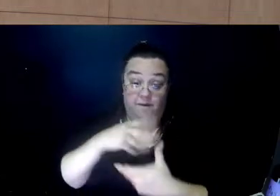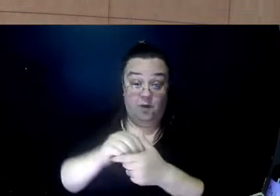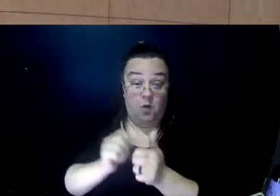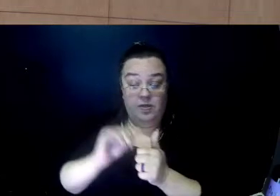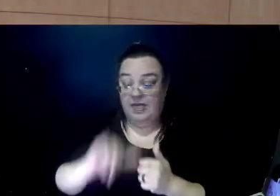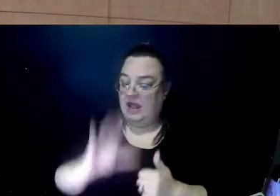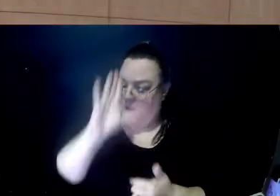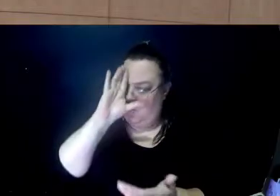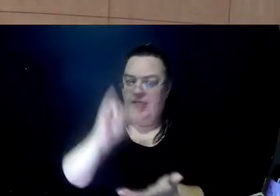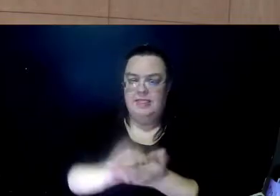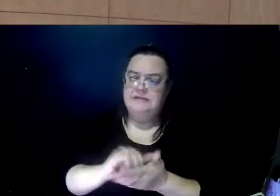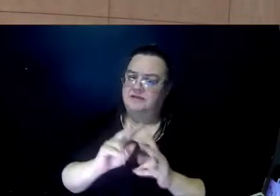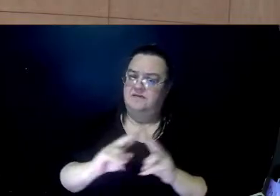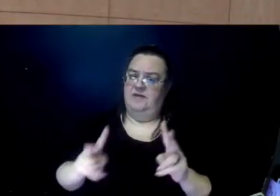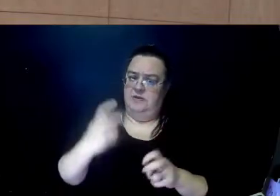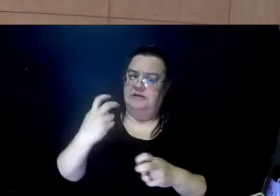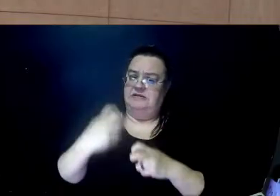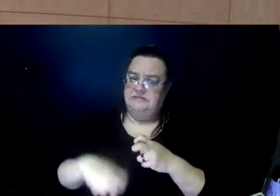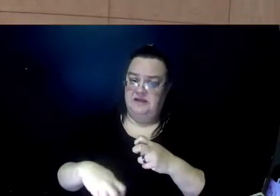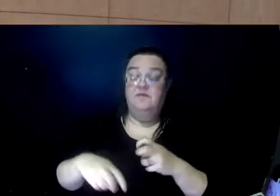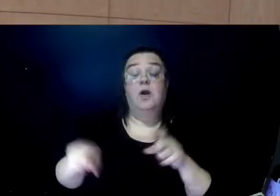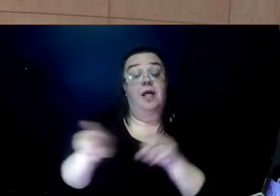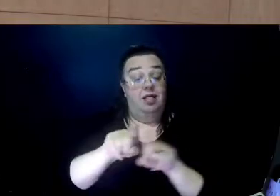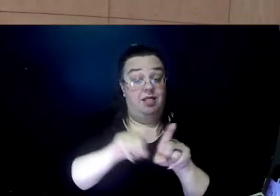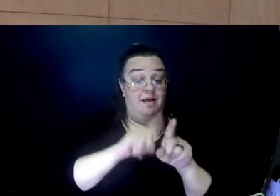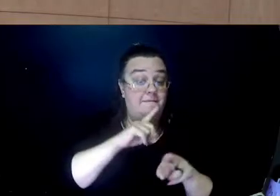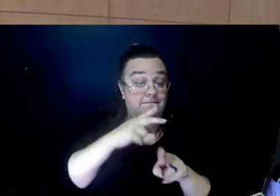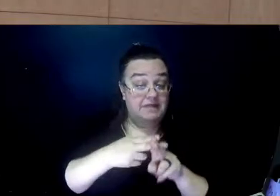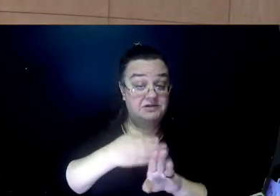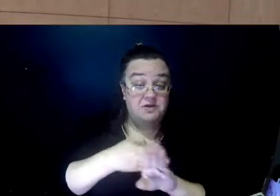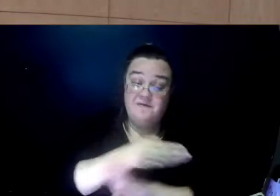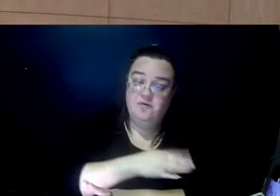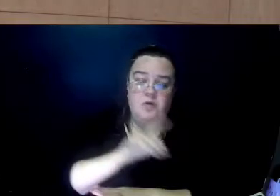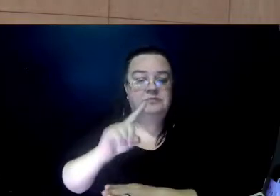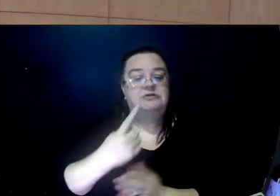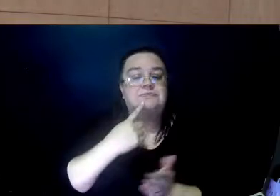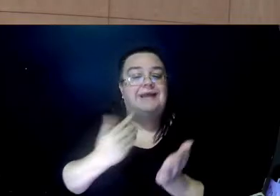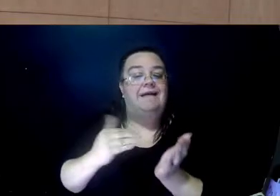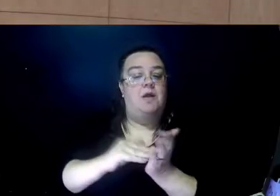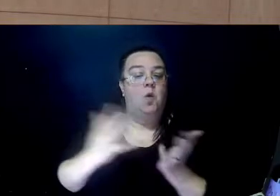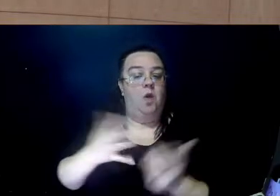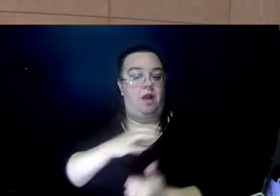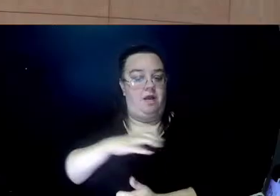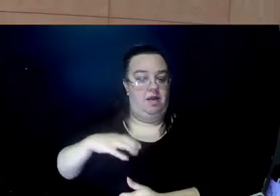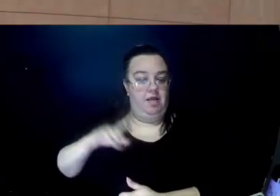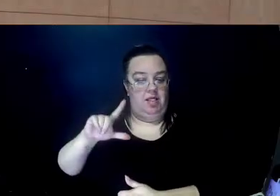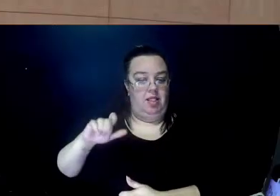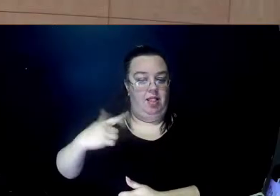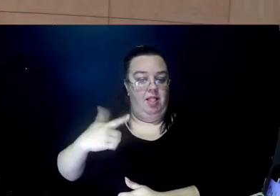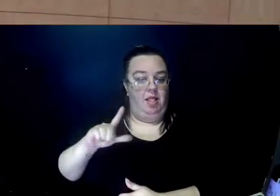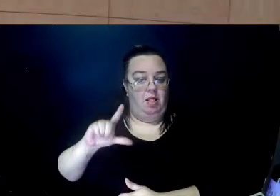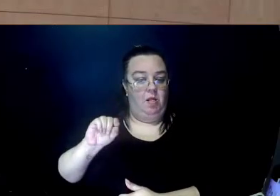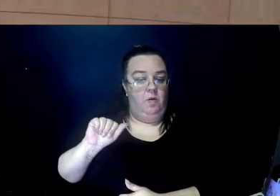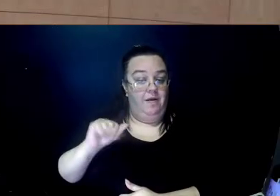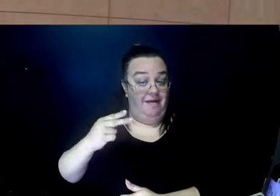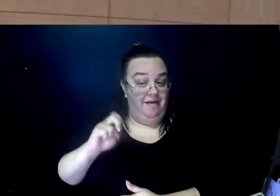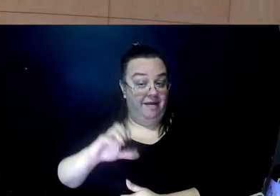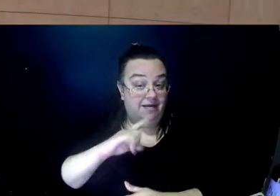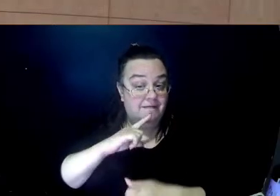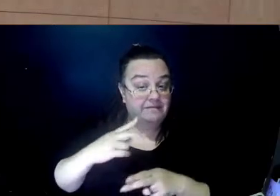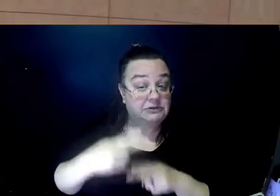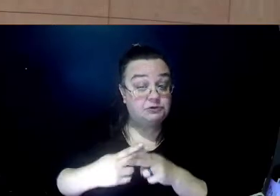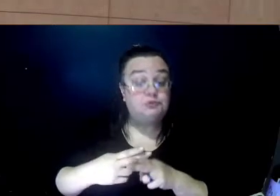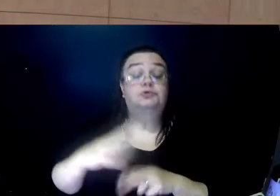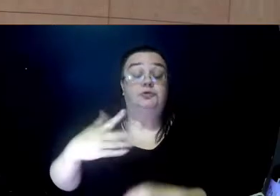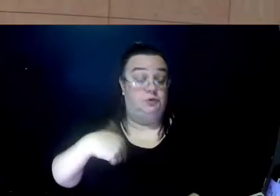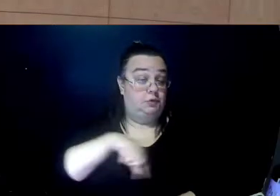very difficult. As mentioned before, just echoing what Councilmember LeGlowick mentioned, we